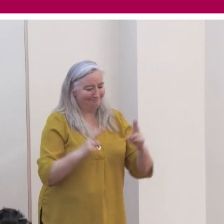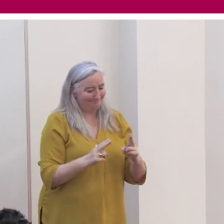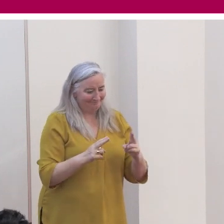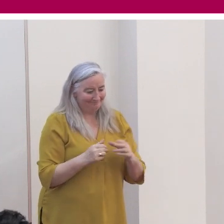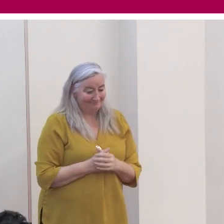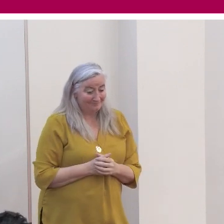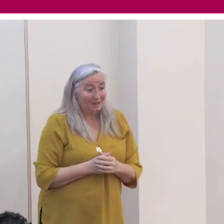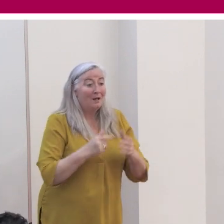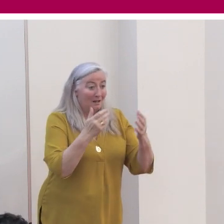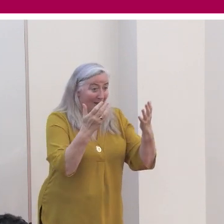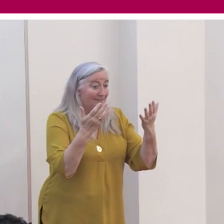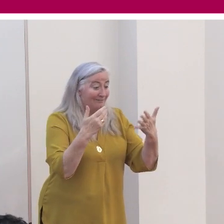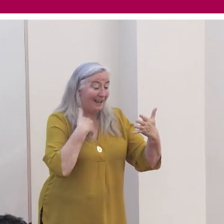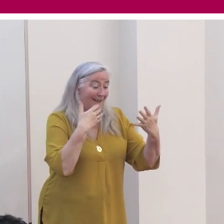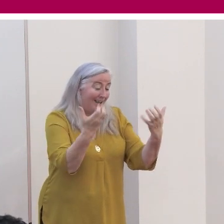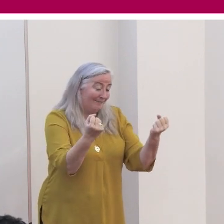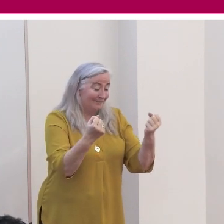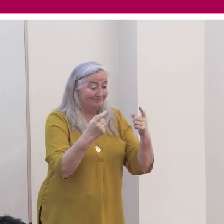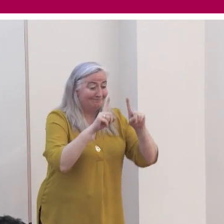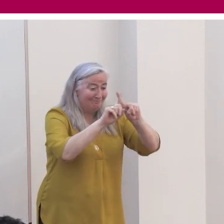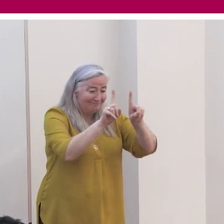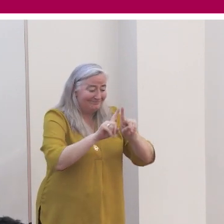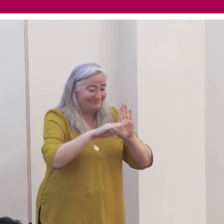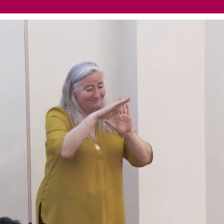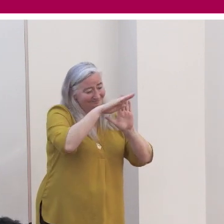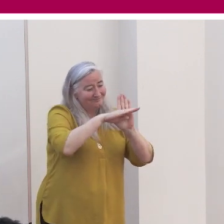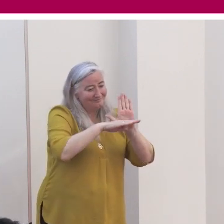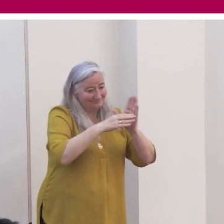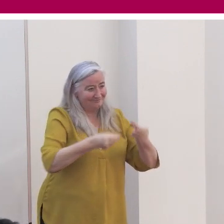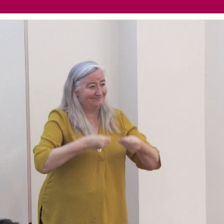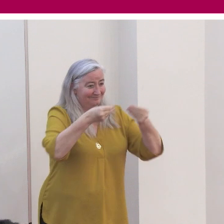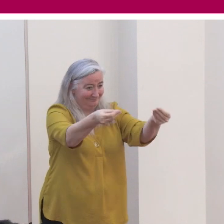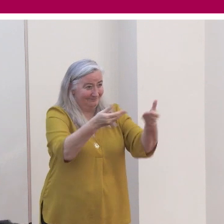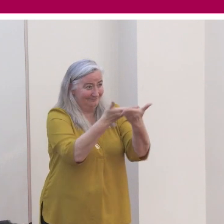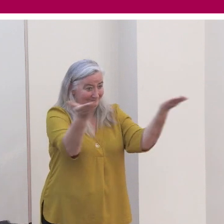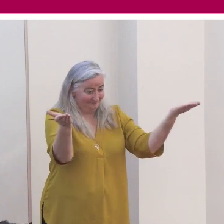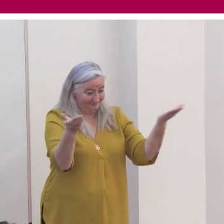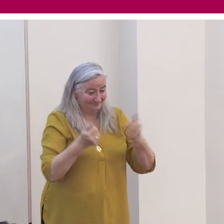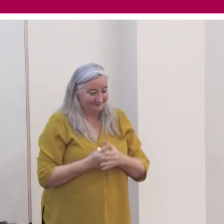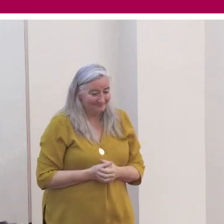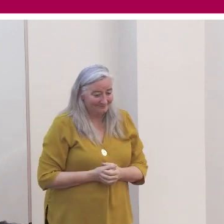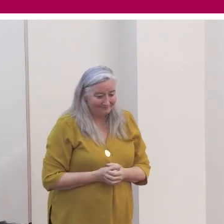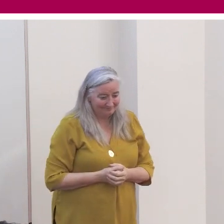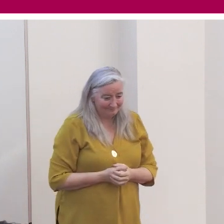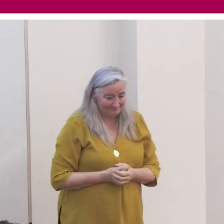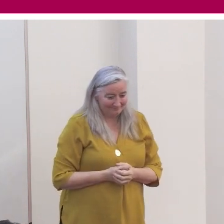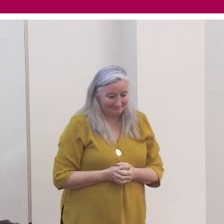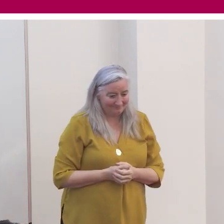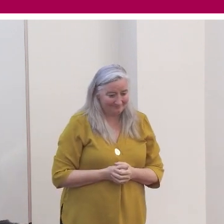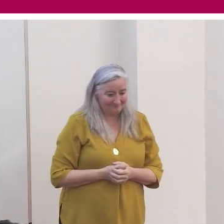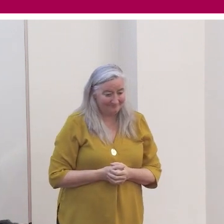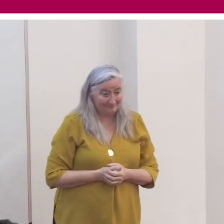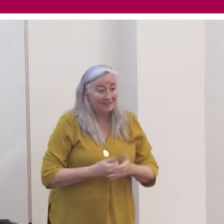project, the Chat for Victims, is for it to work, and actually for there to